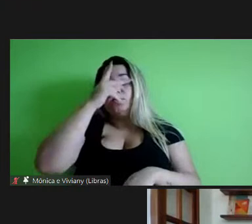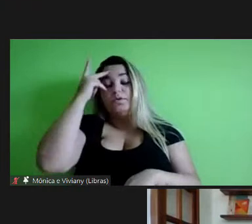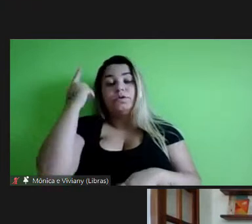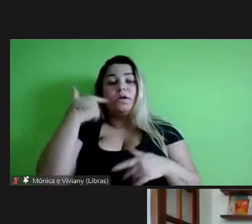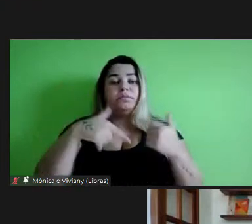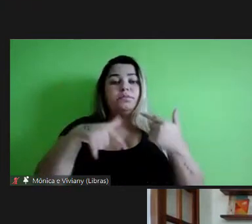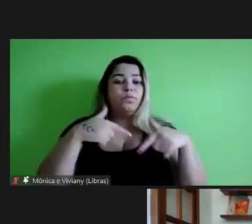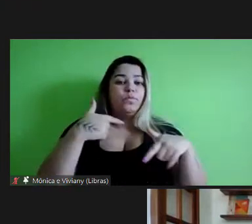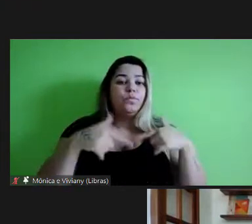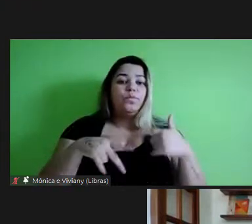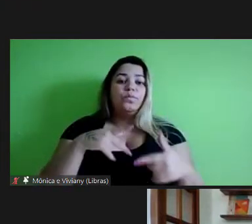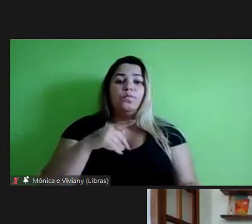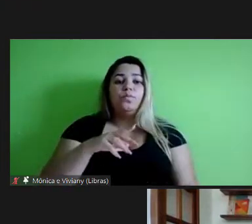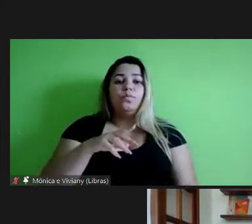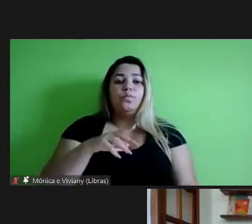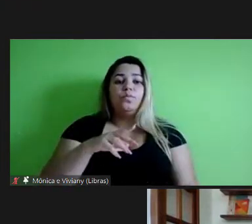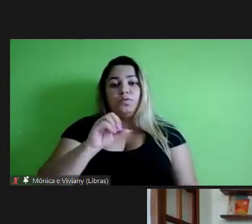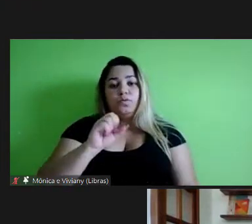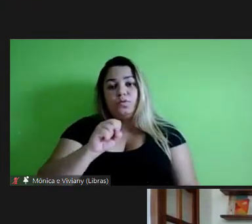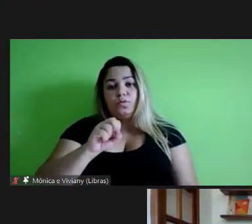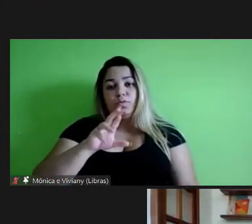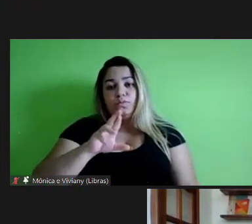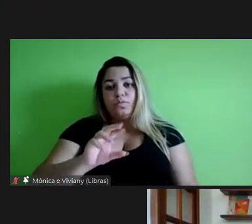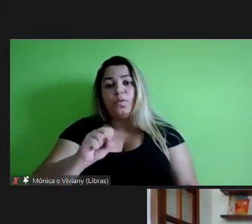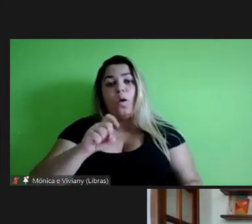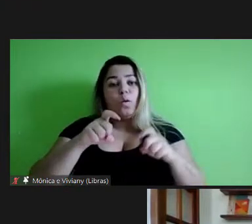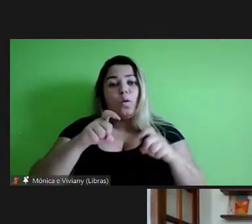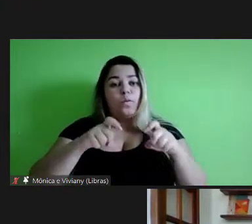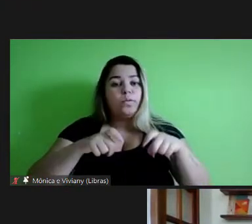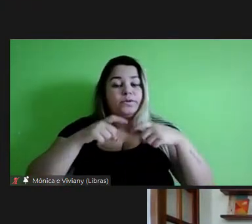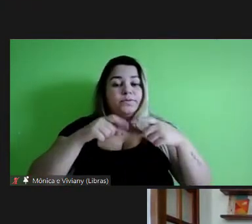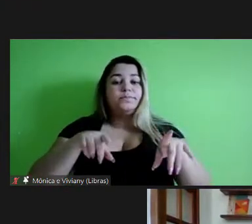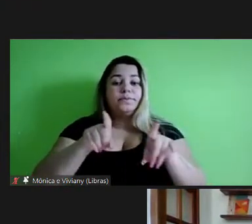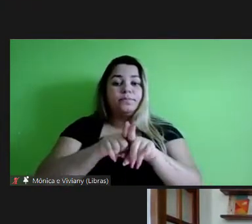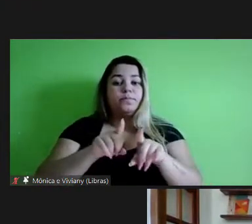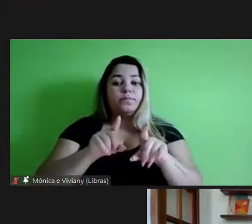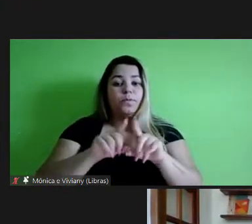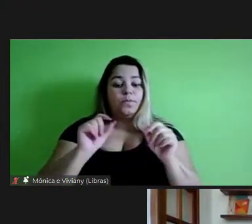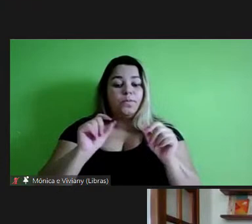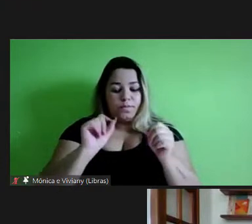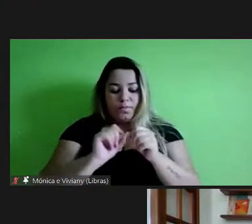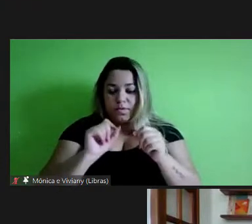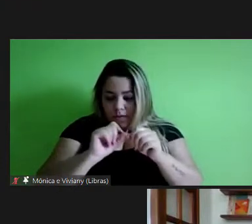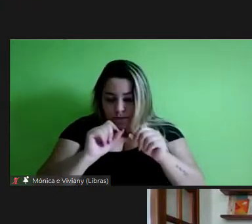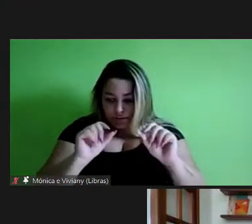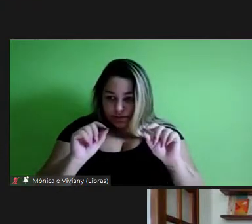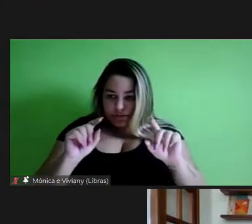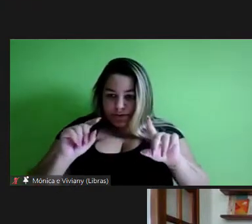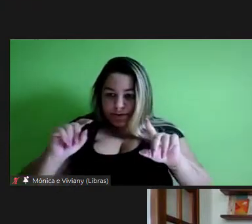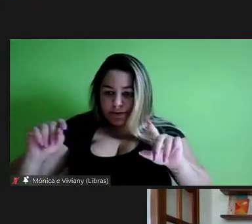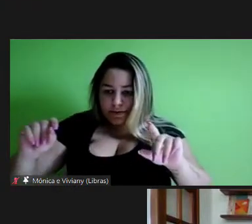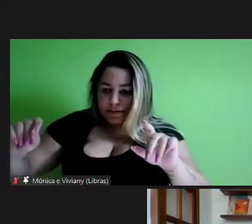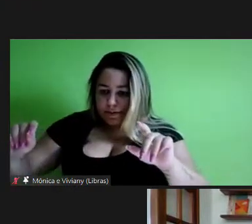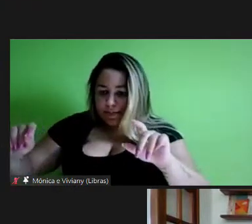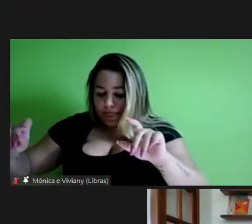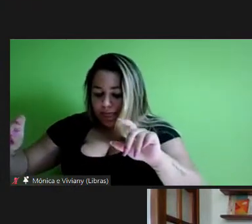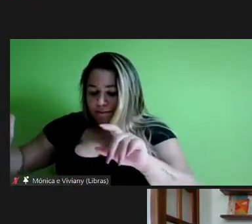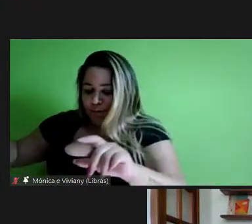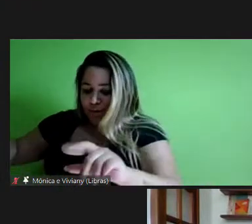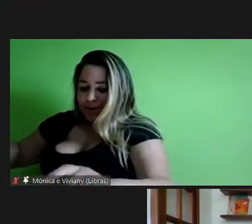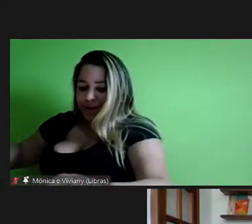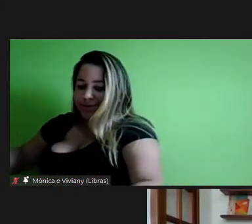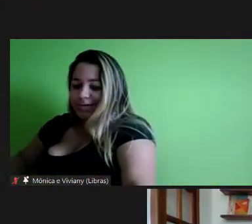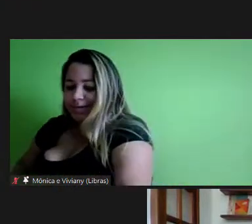for the workers, rural producers. So you create a circle, a